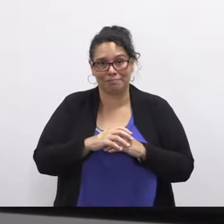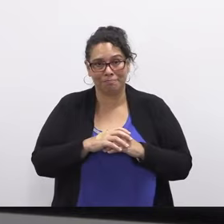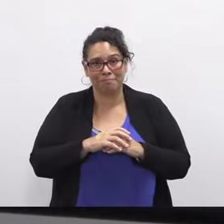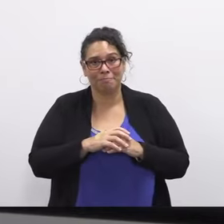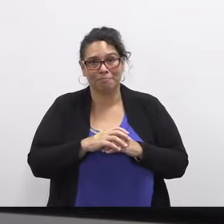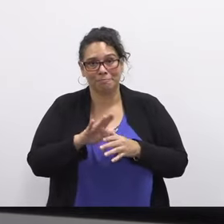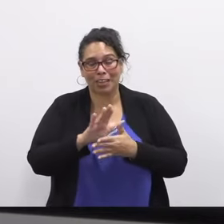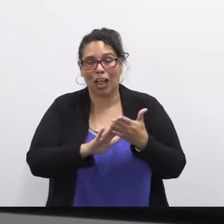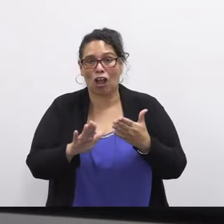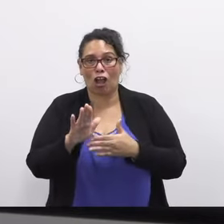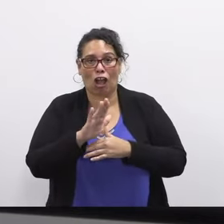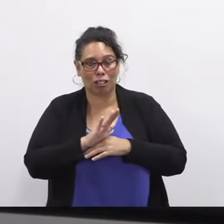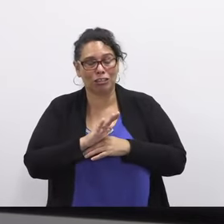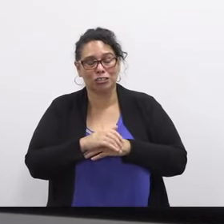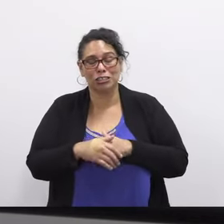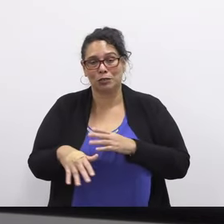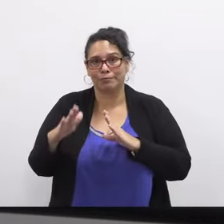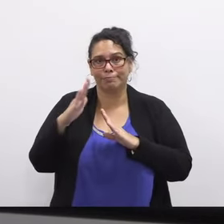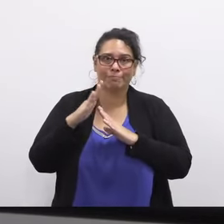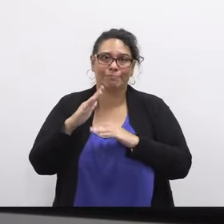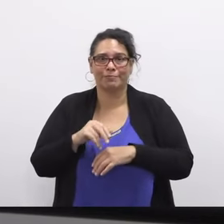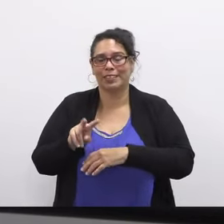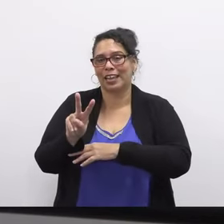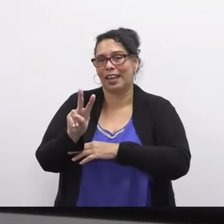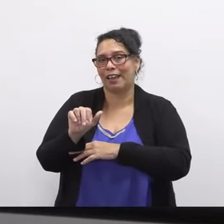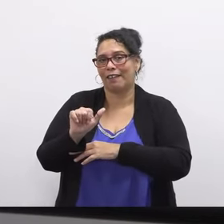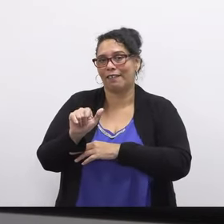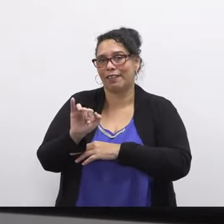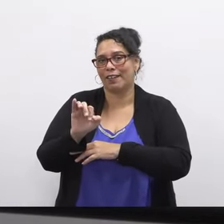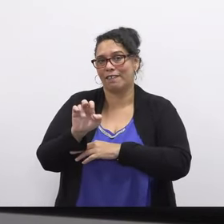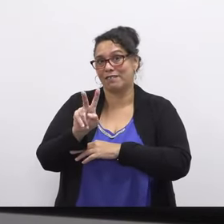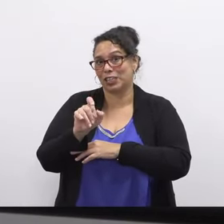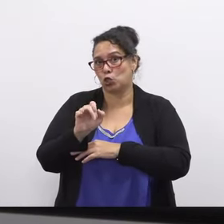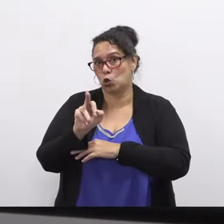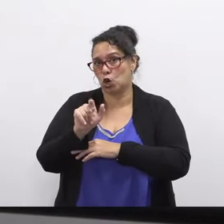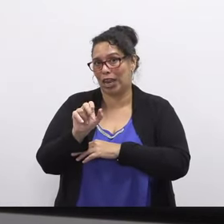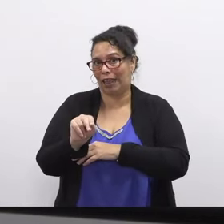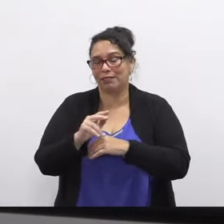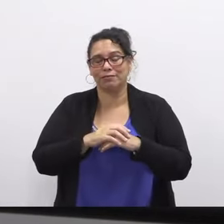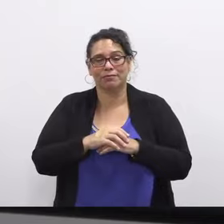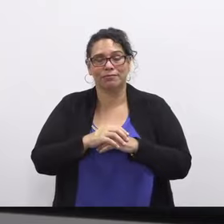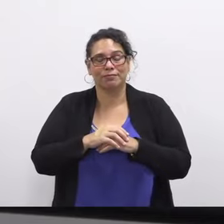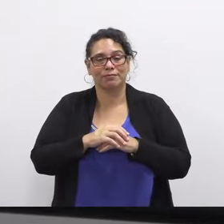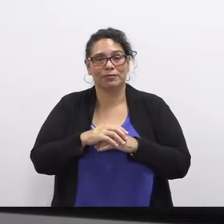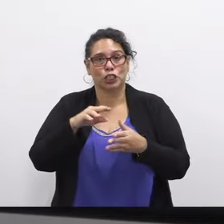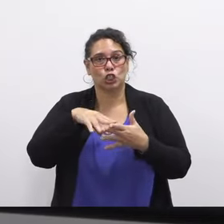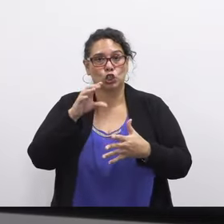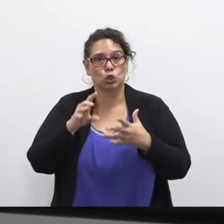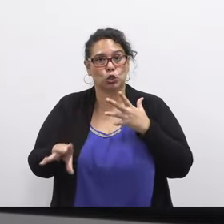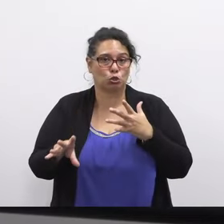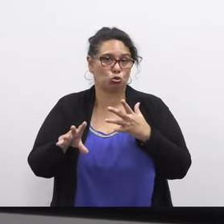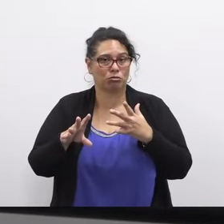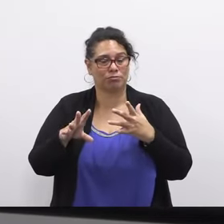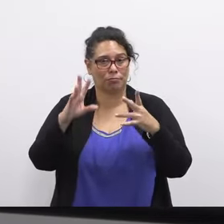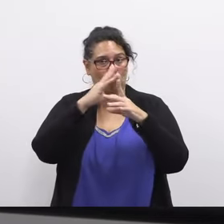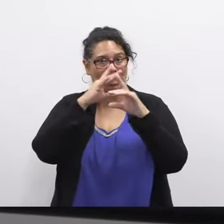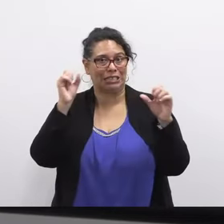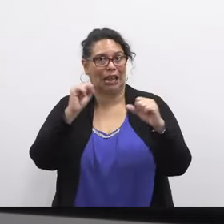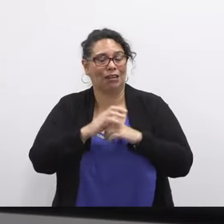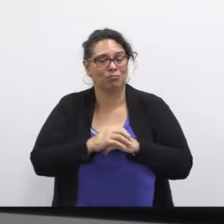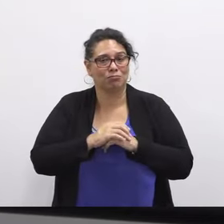In college, he was the valedictorian, he was student body president, and graduated with straight A's. And so when